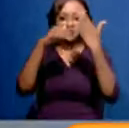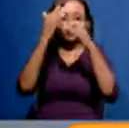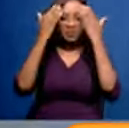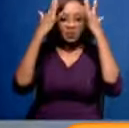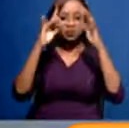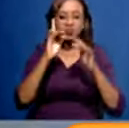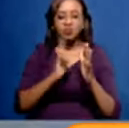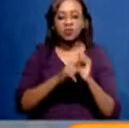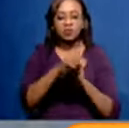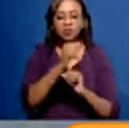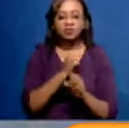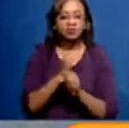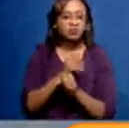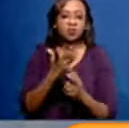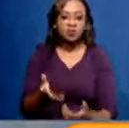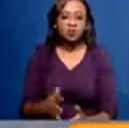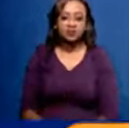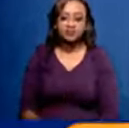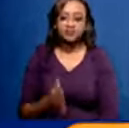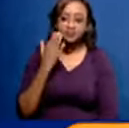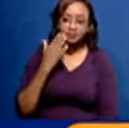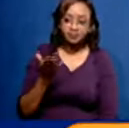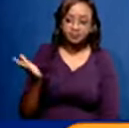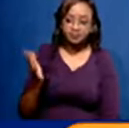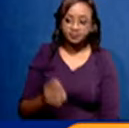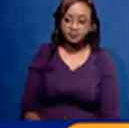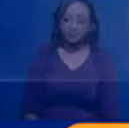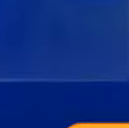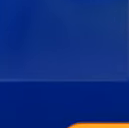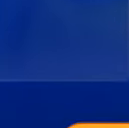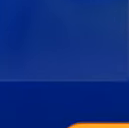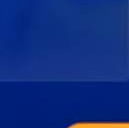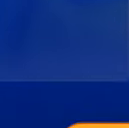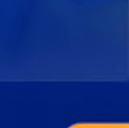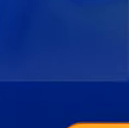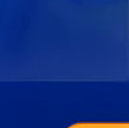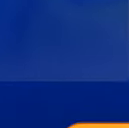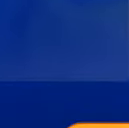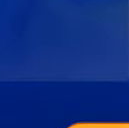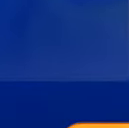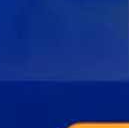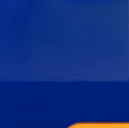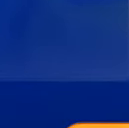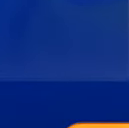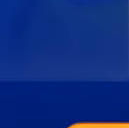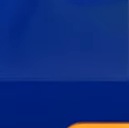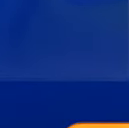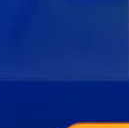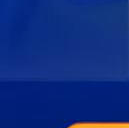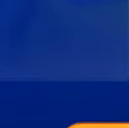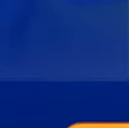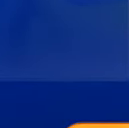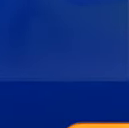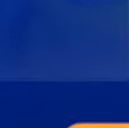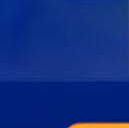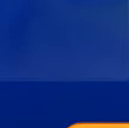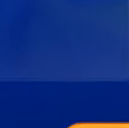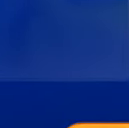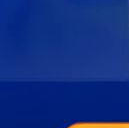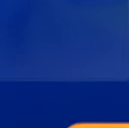That's a story for another day. Richard Otieno says, quite an articulate and well thought out roadmap for UON and